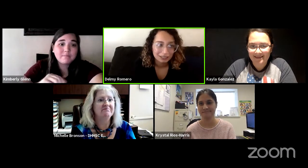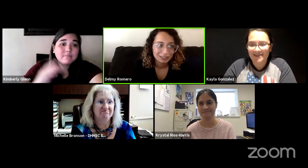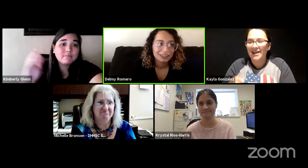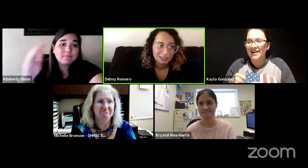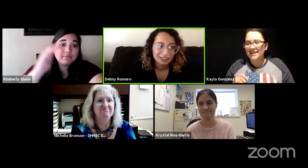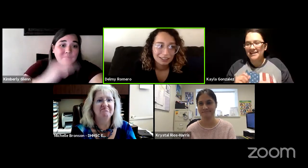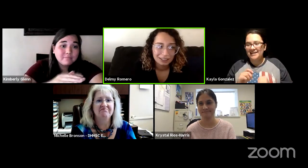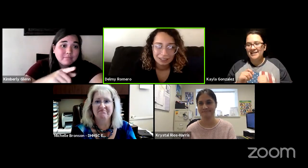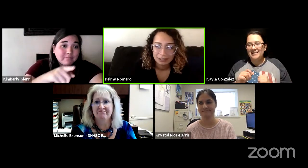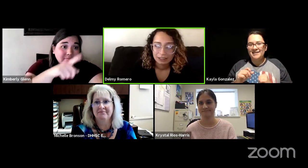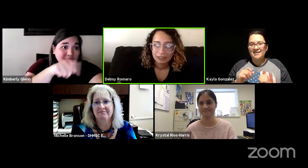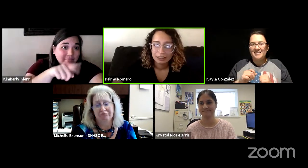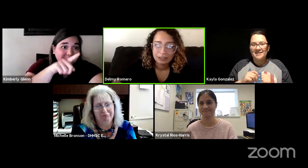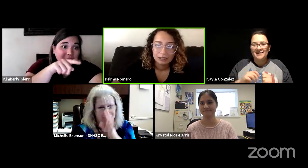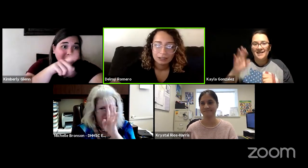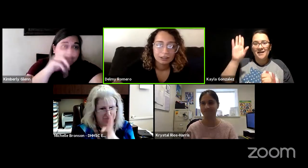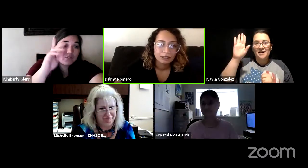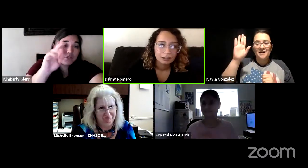Hector?